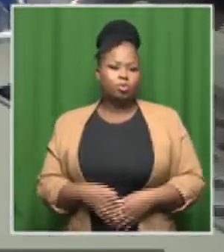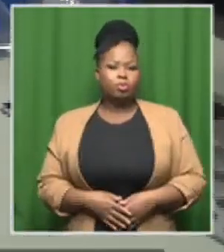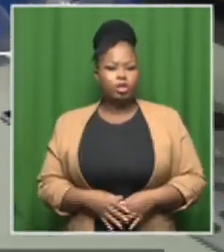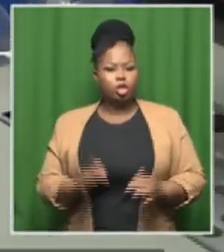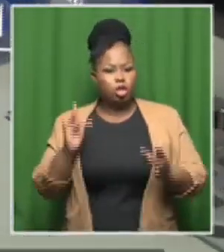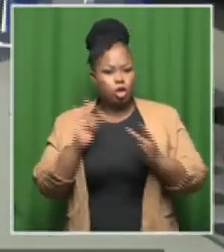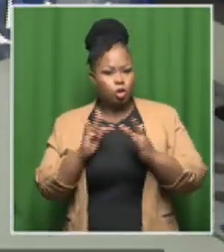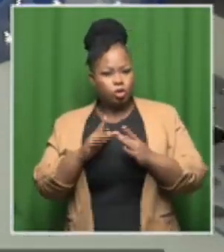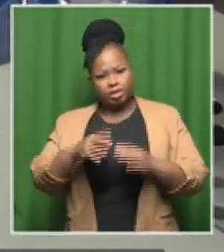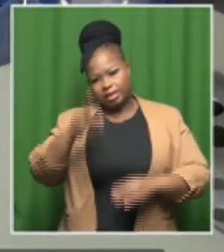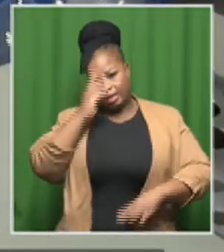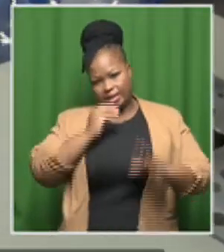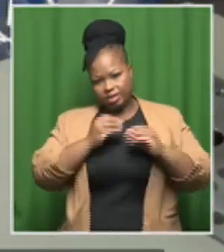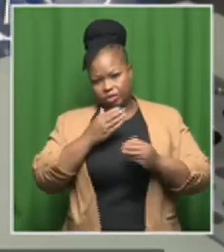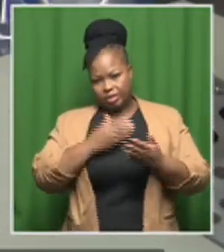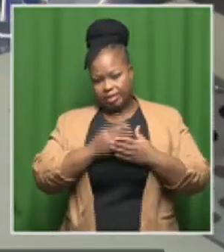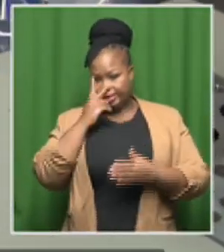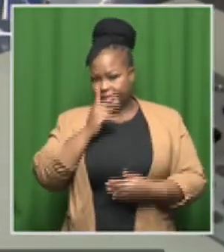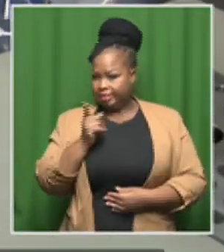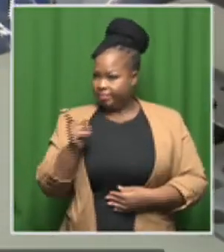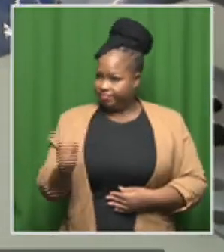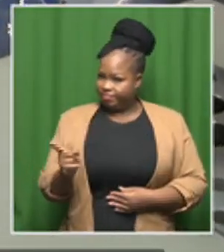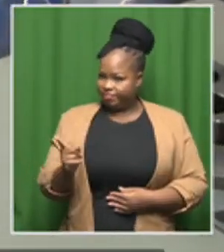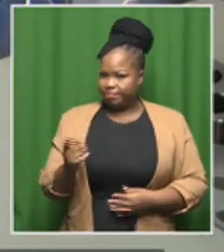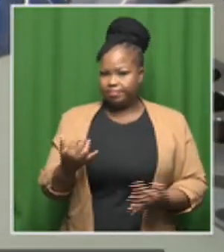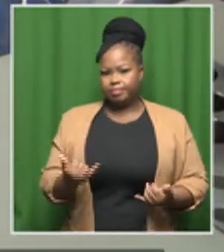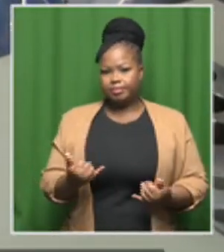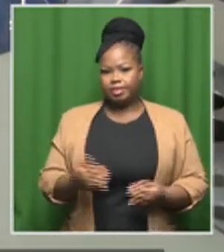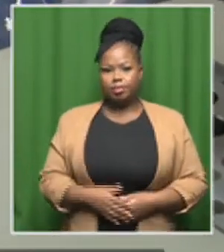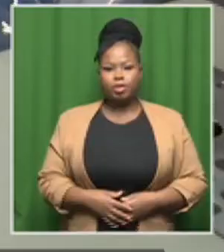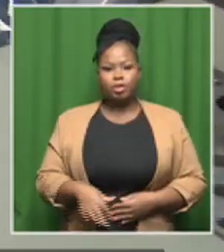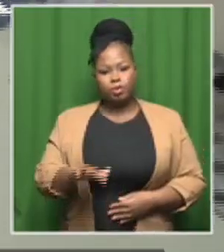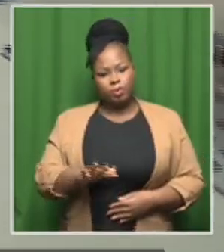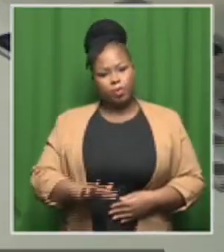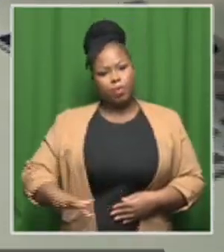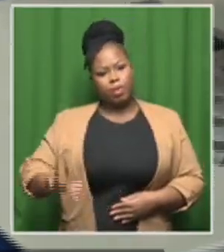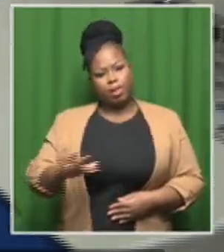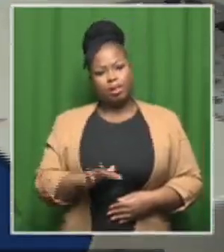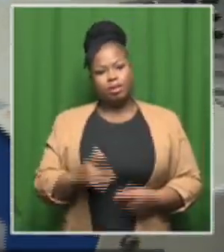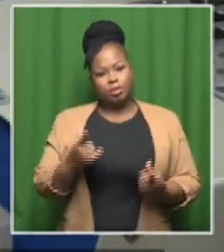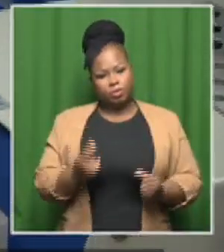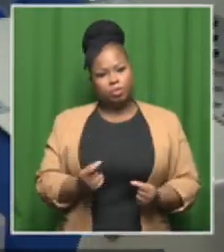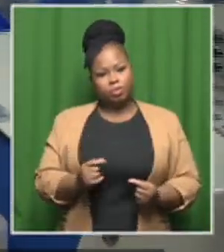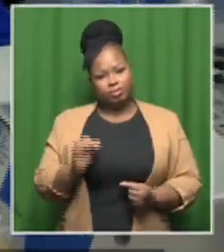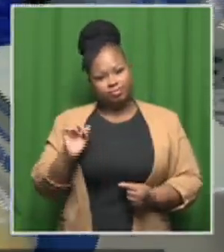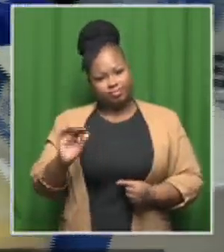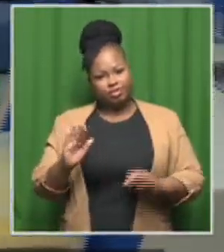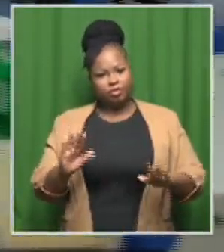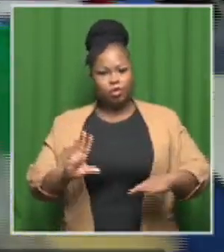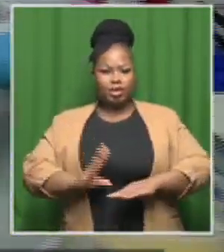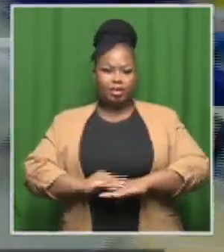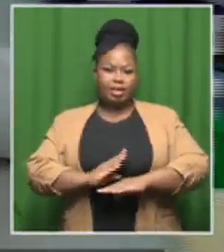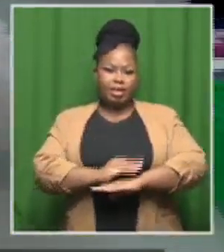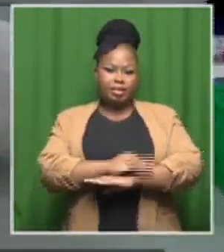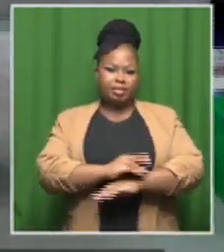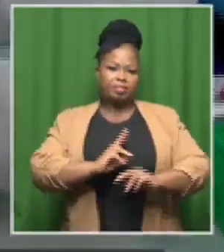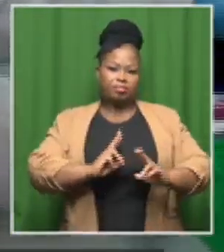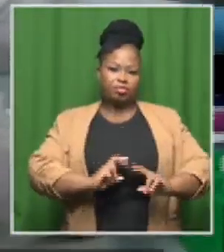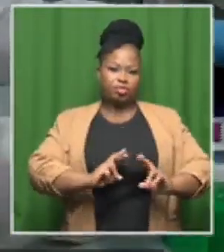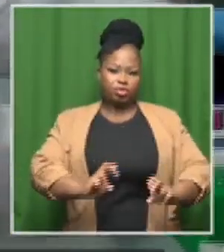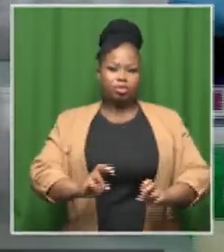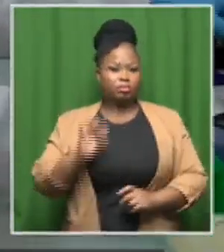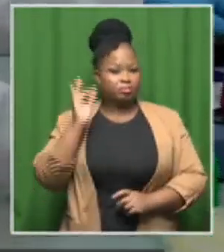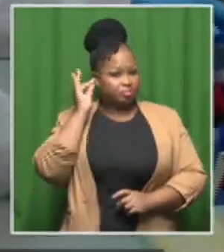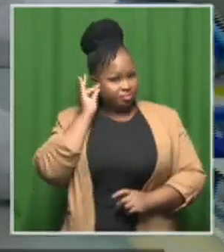contact learning, as you can see right here and now. And everybody doing their bit, leading cancer research. And you heard